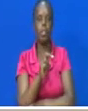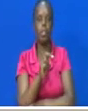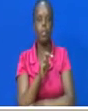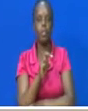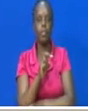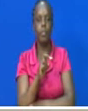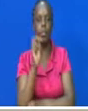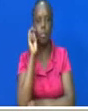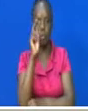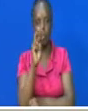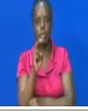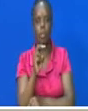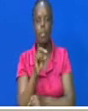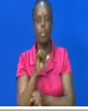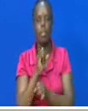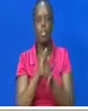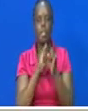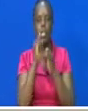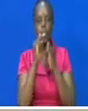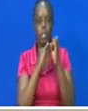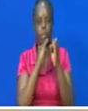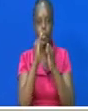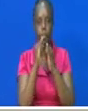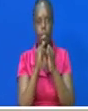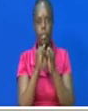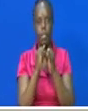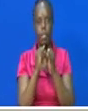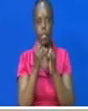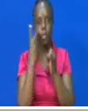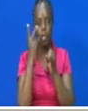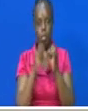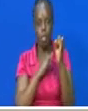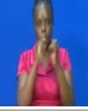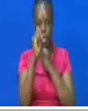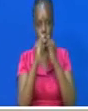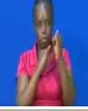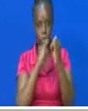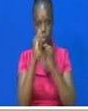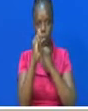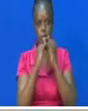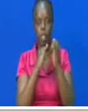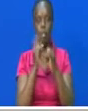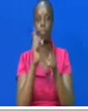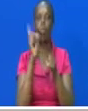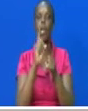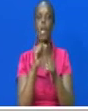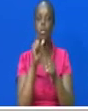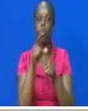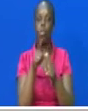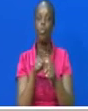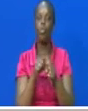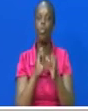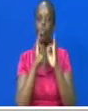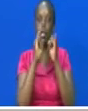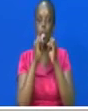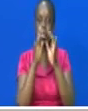see with your eyes. 2, we talked about interviewing, where you are the